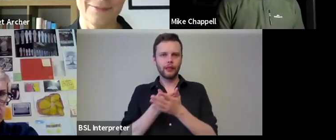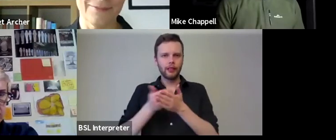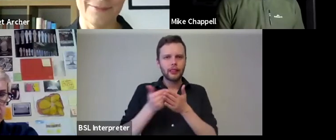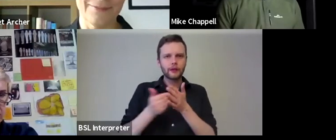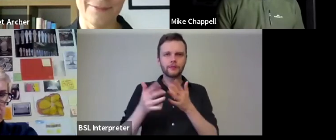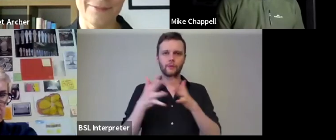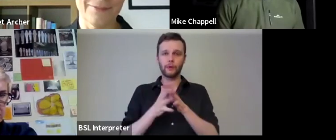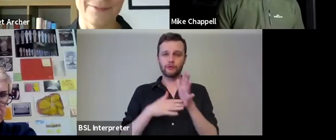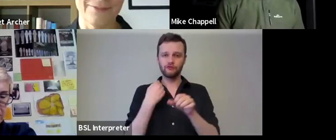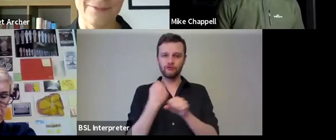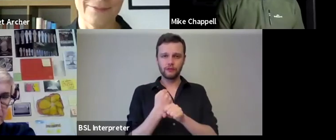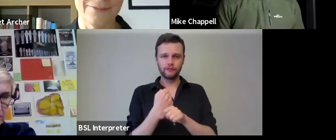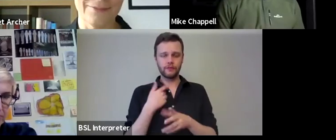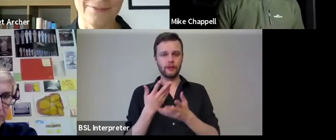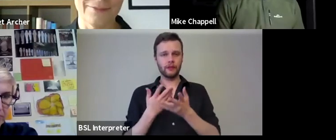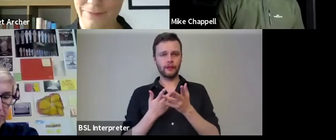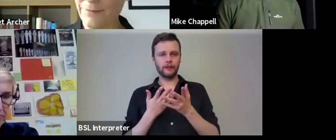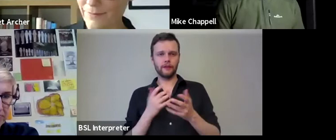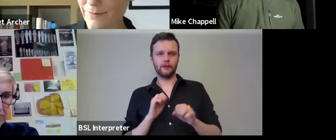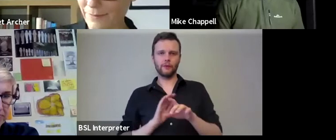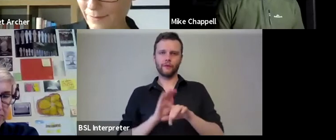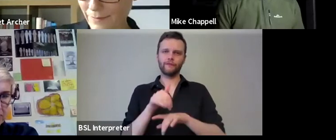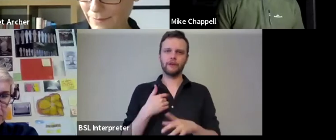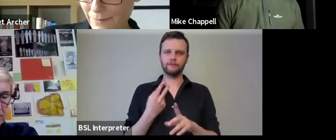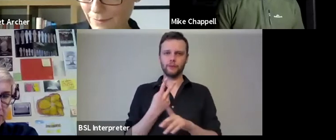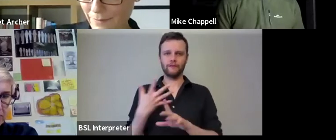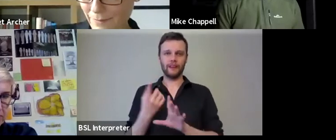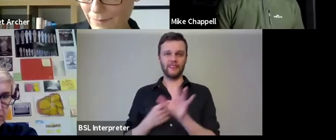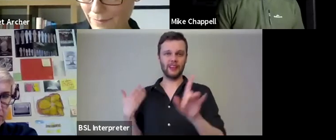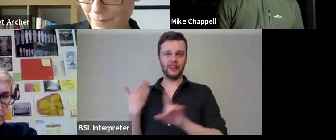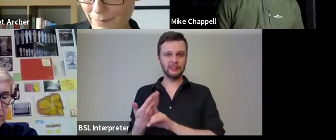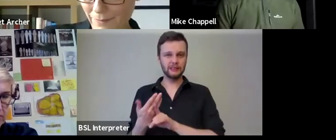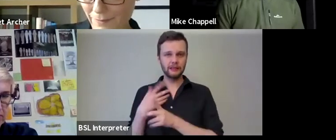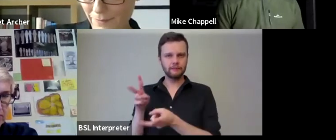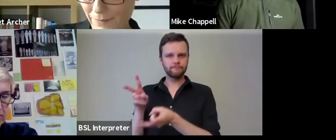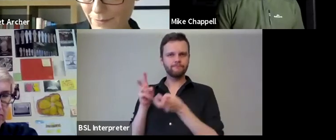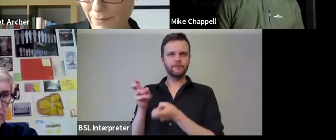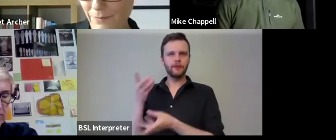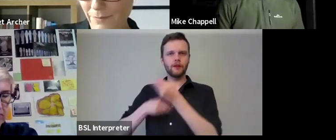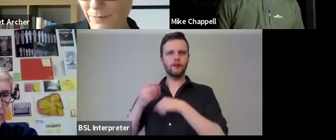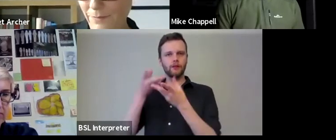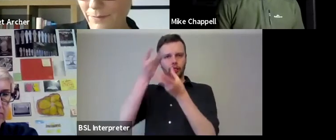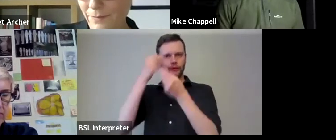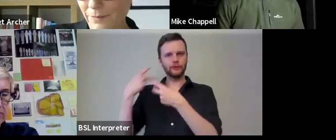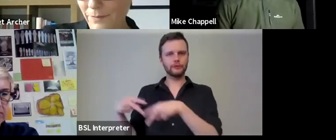had created for over the last 25 years of his career. And then